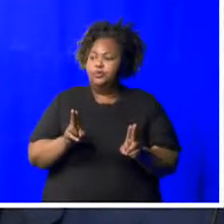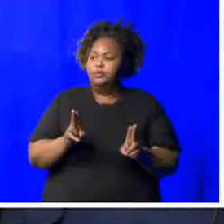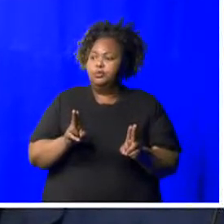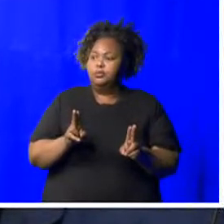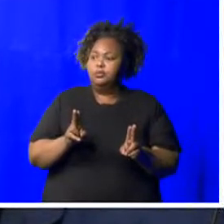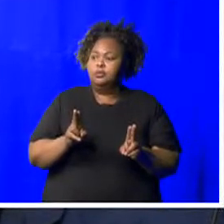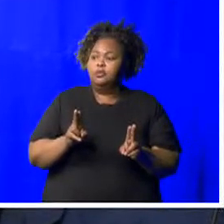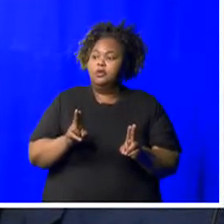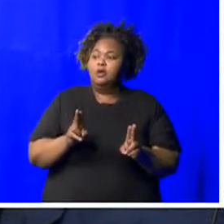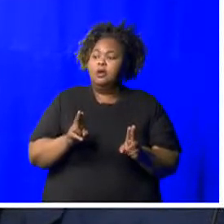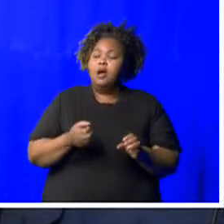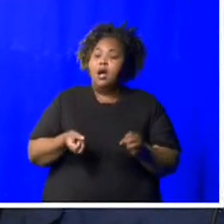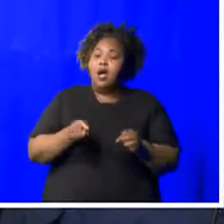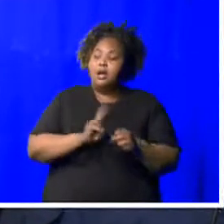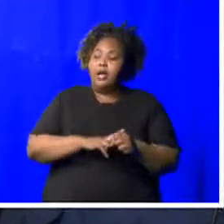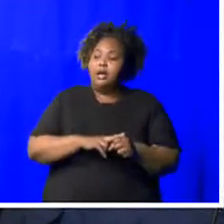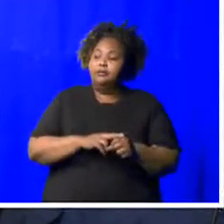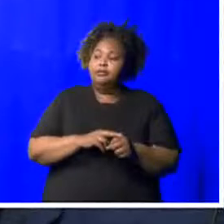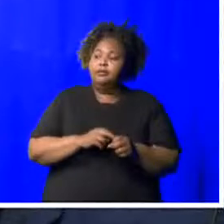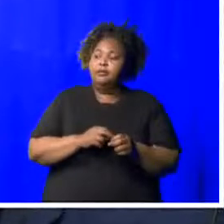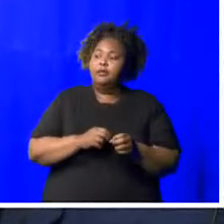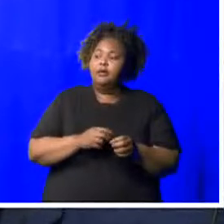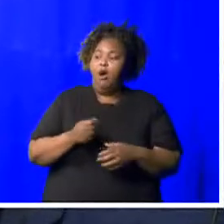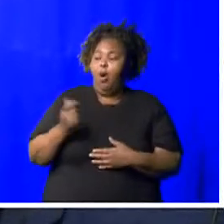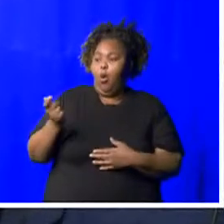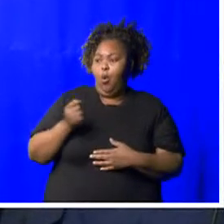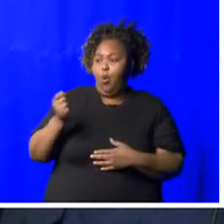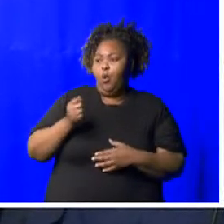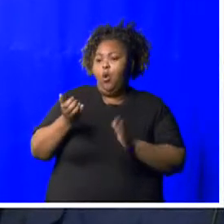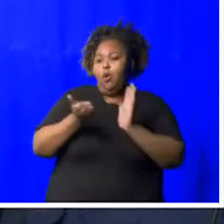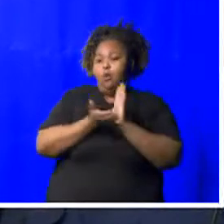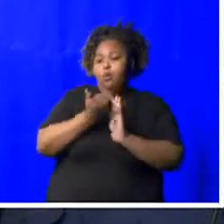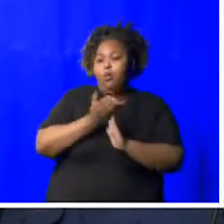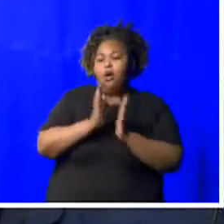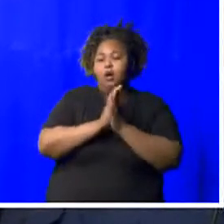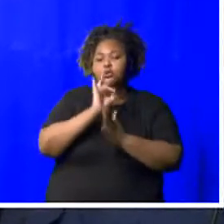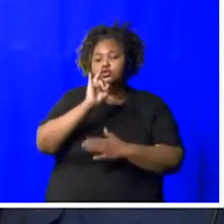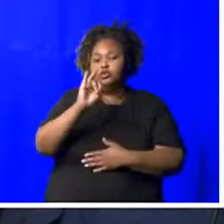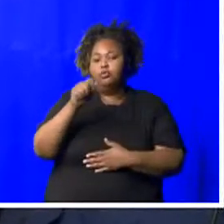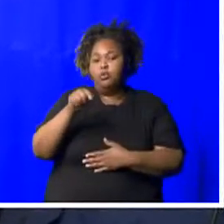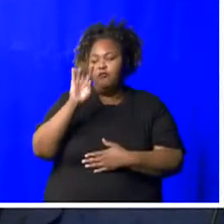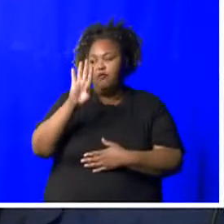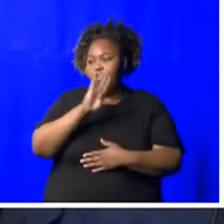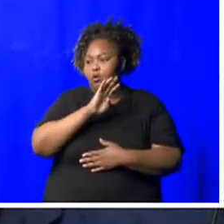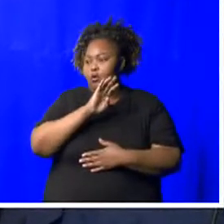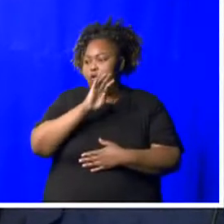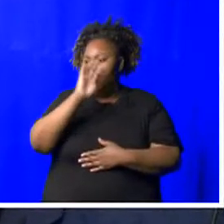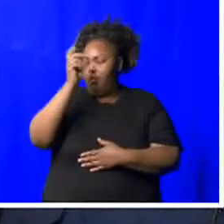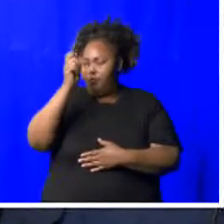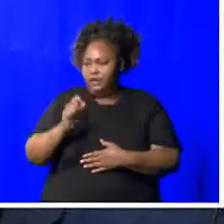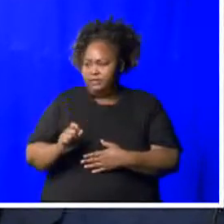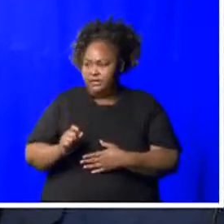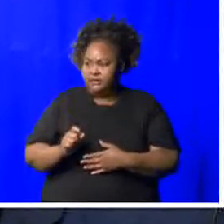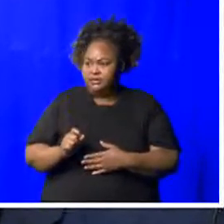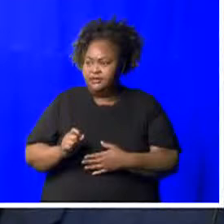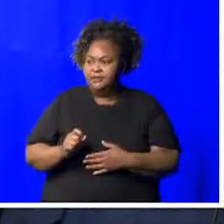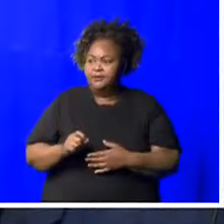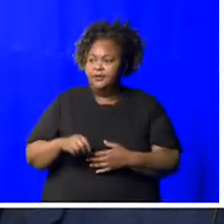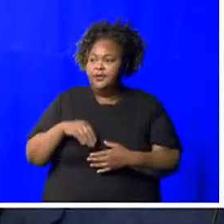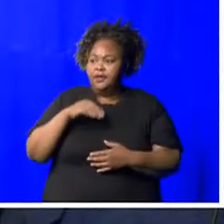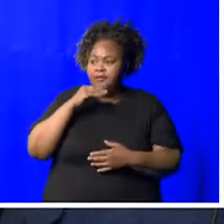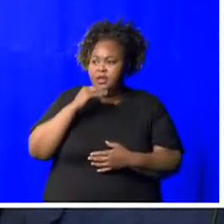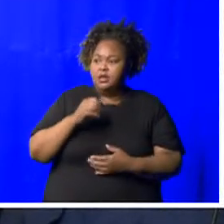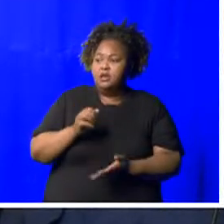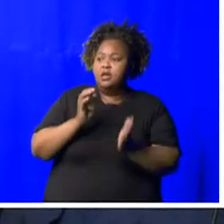Total income taxes are projected to increase by close to 12.4% from an estimate of 7.2